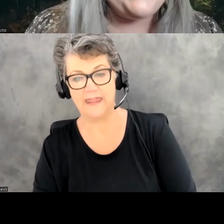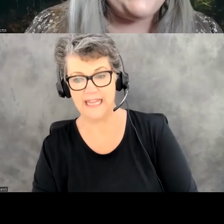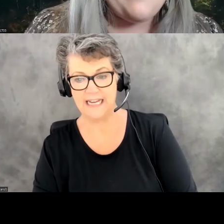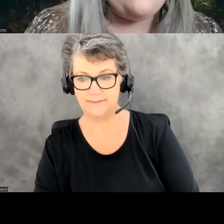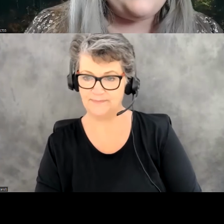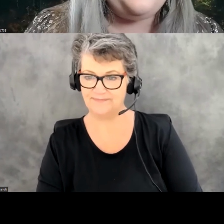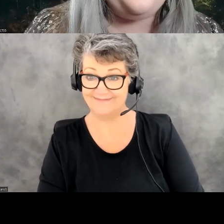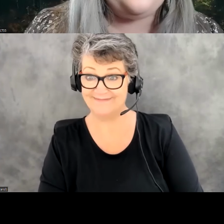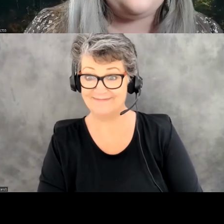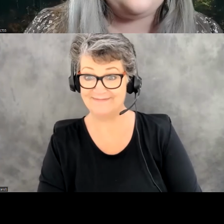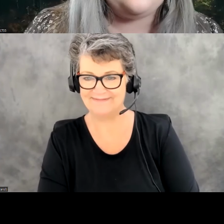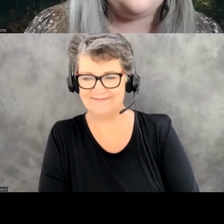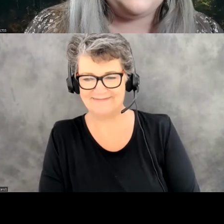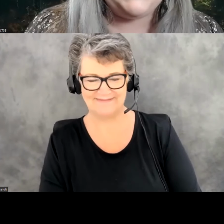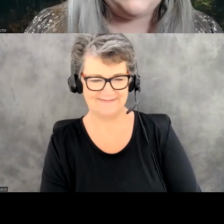and then we'll go live.